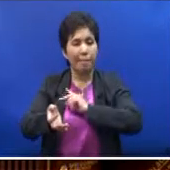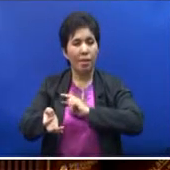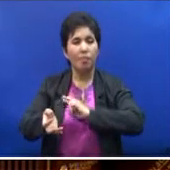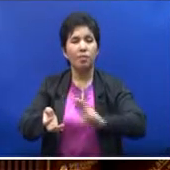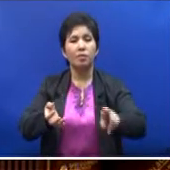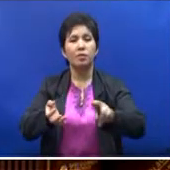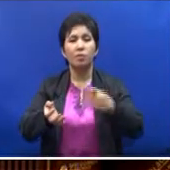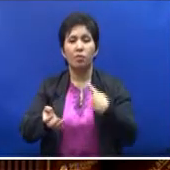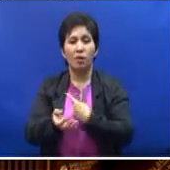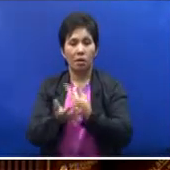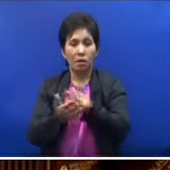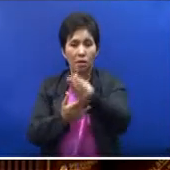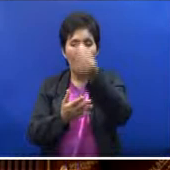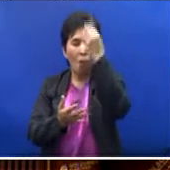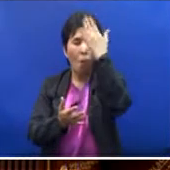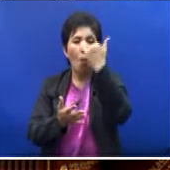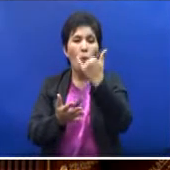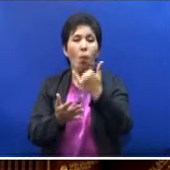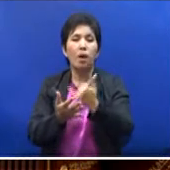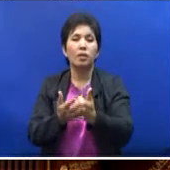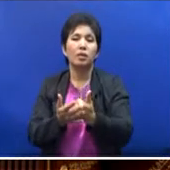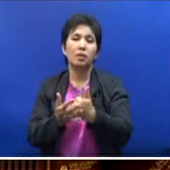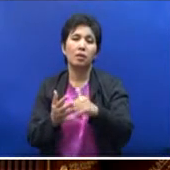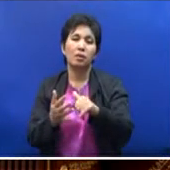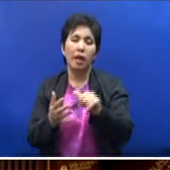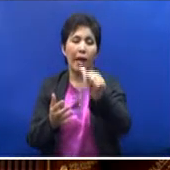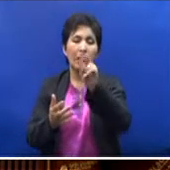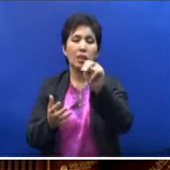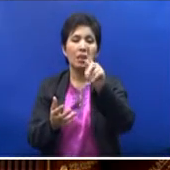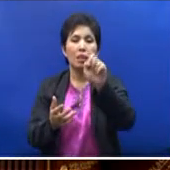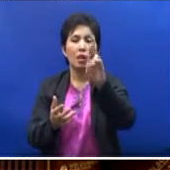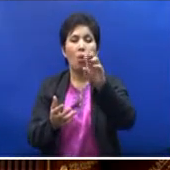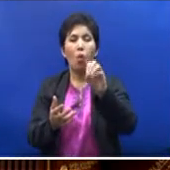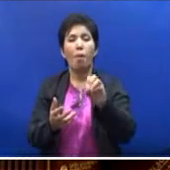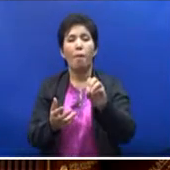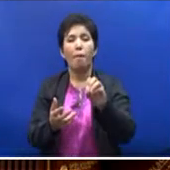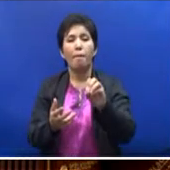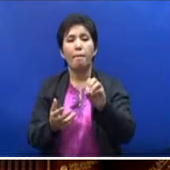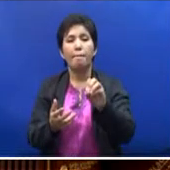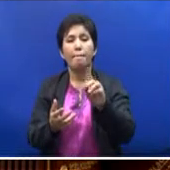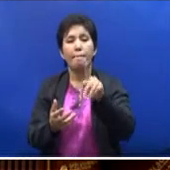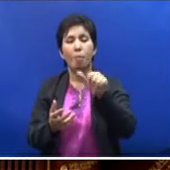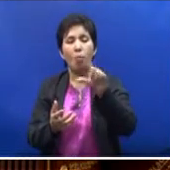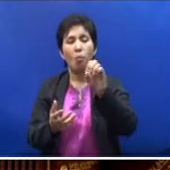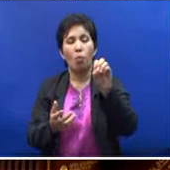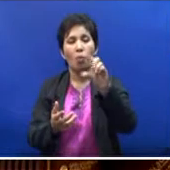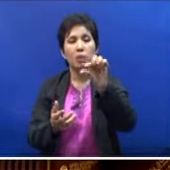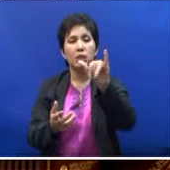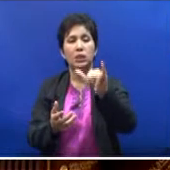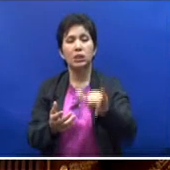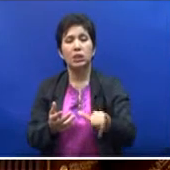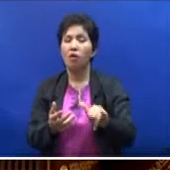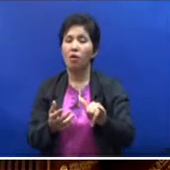here, we are going to learn as what been mentioned by the anthropologists. Okay, so I think you